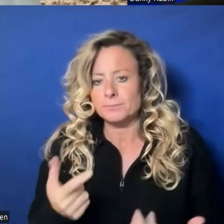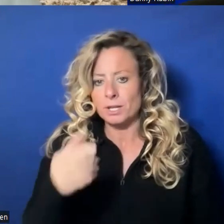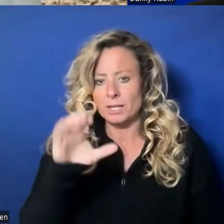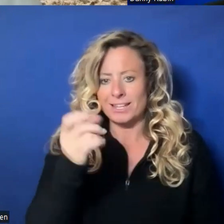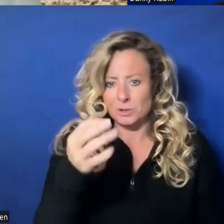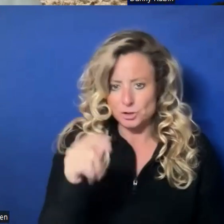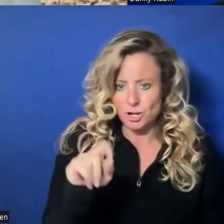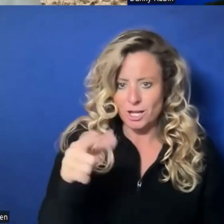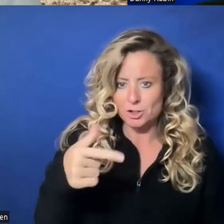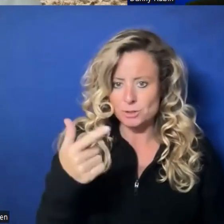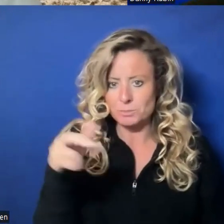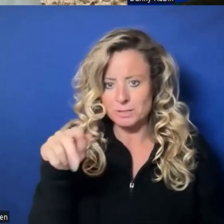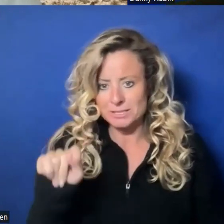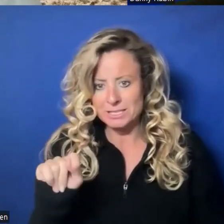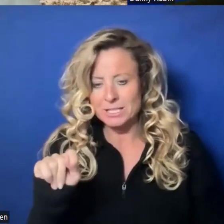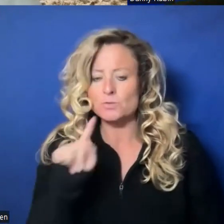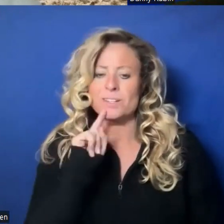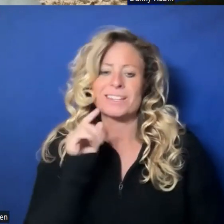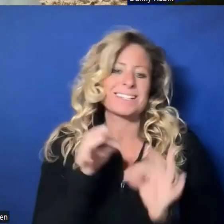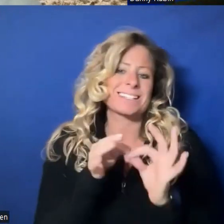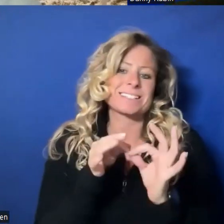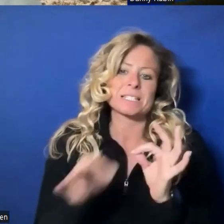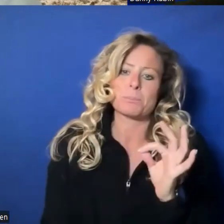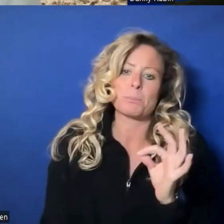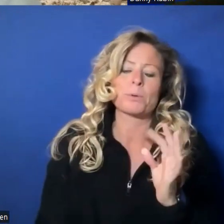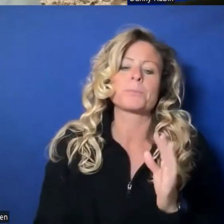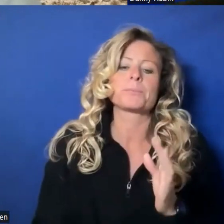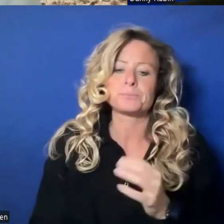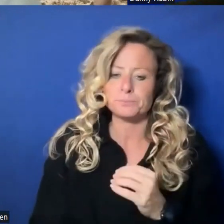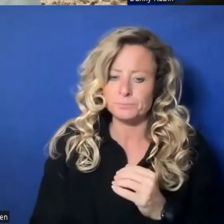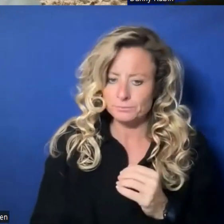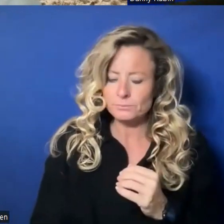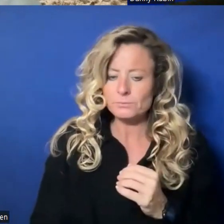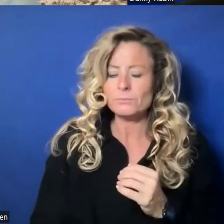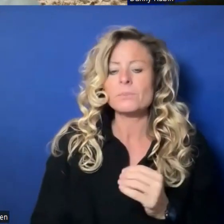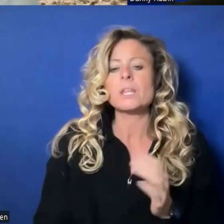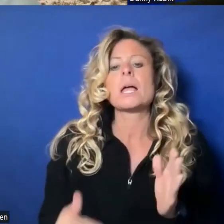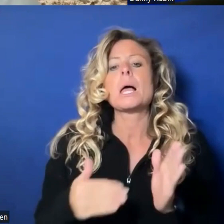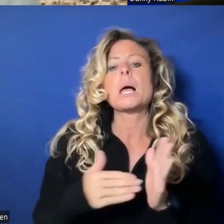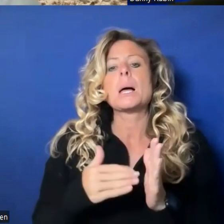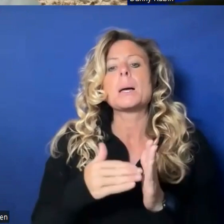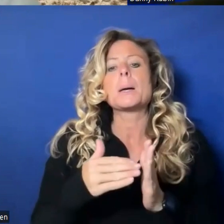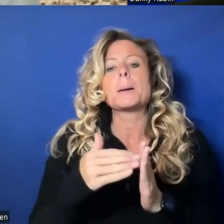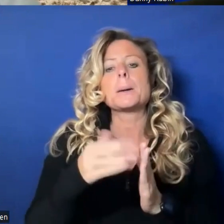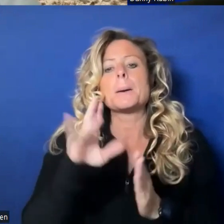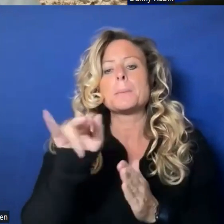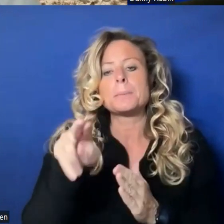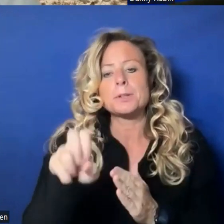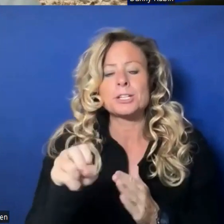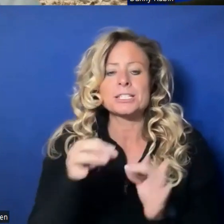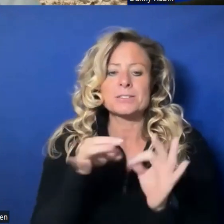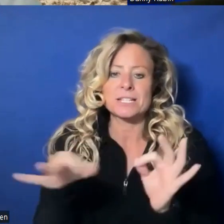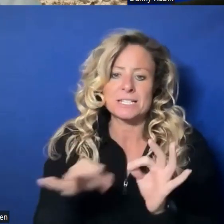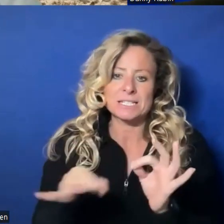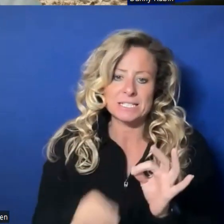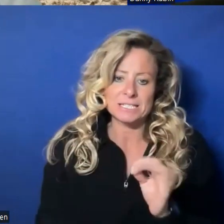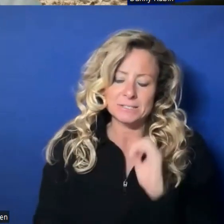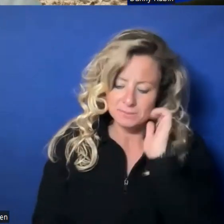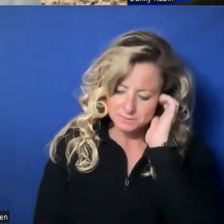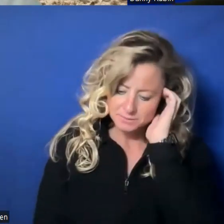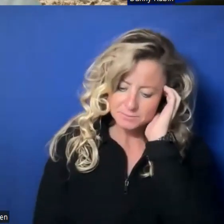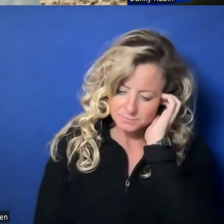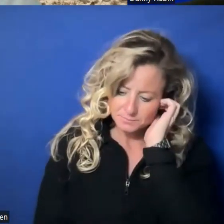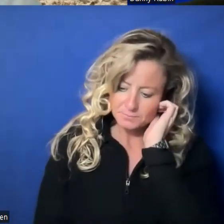ChatGPT is very simple. We take billions and billions of sentences, and with